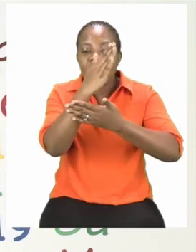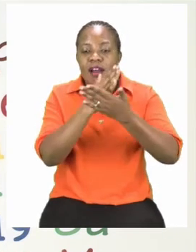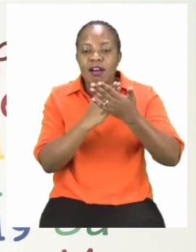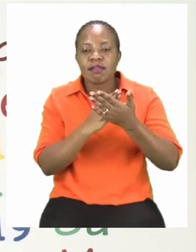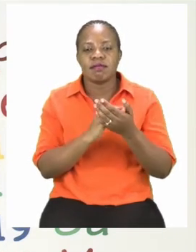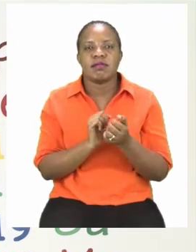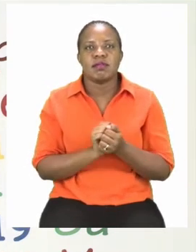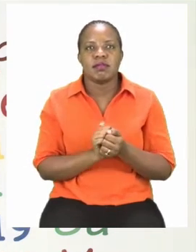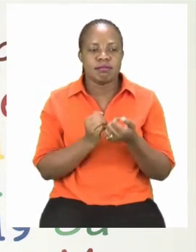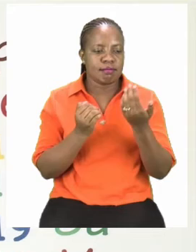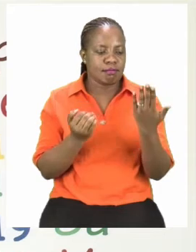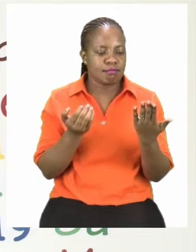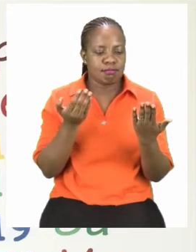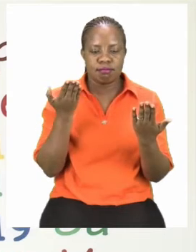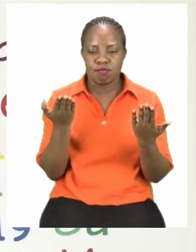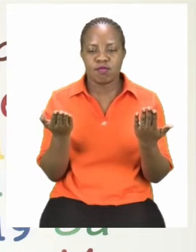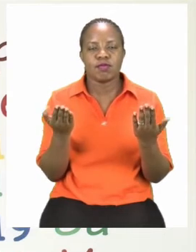2 friends.